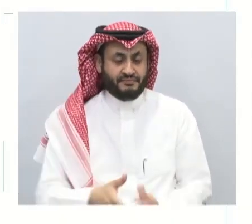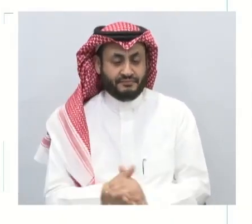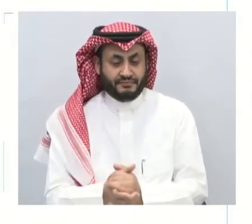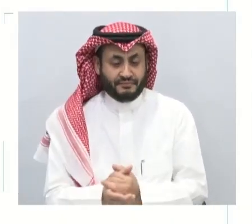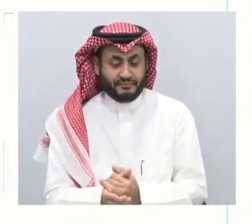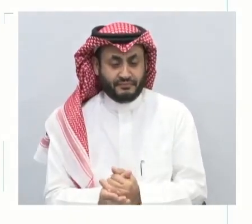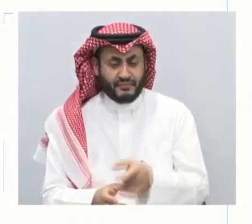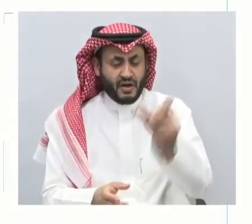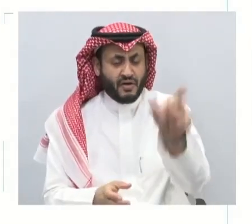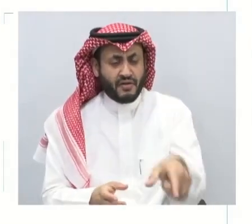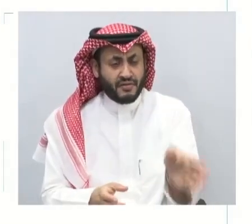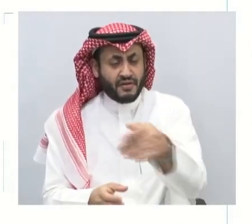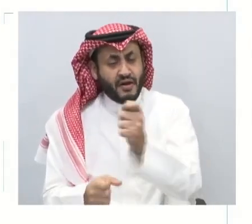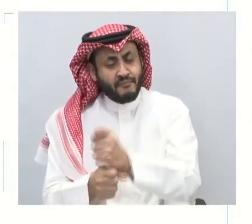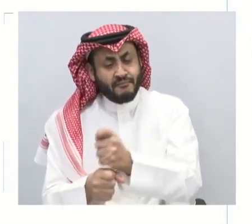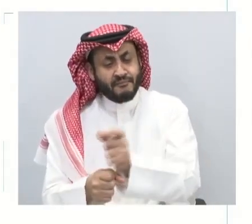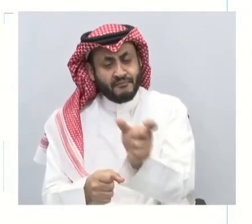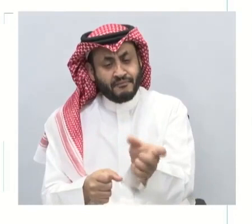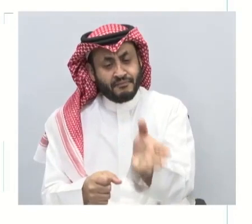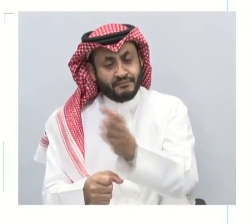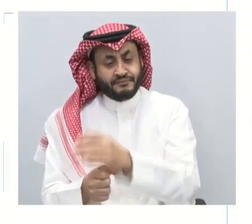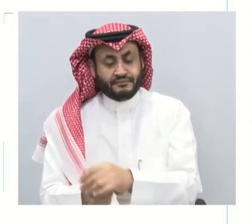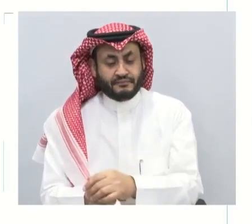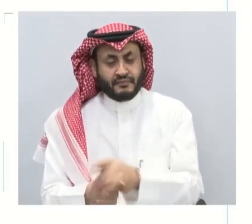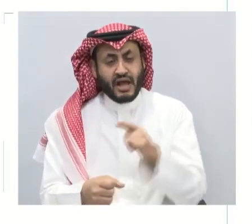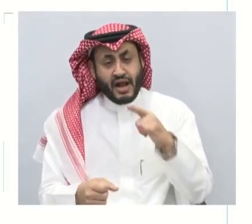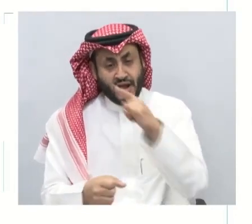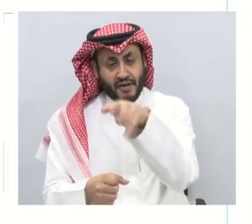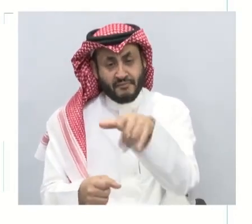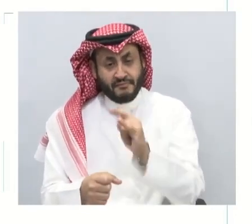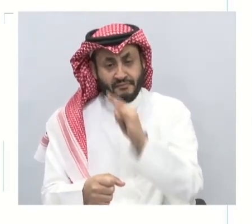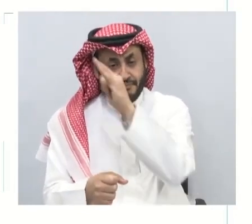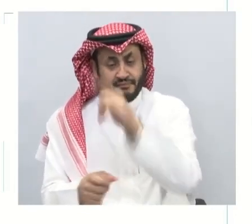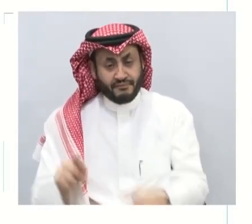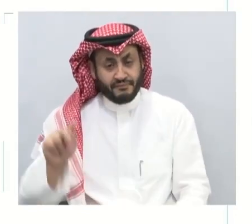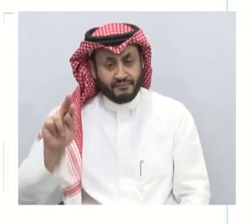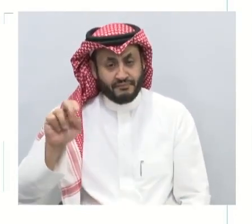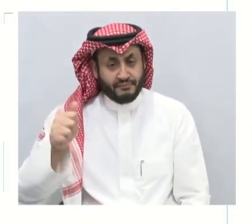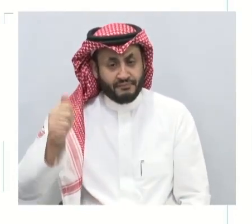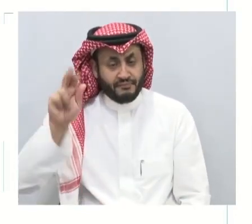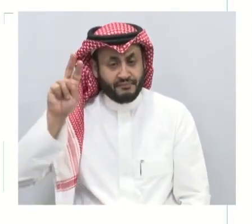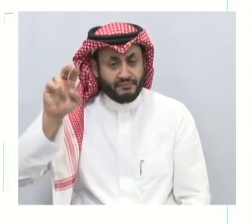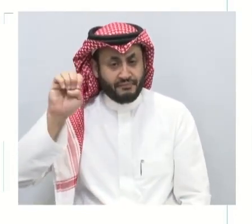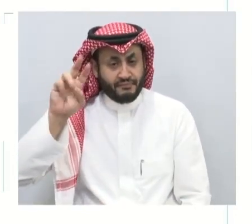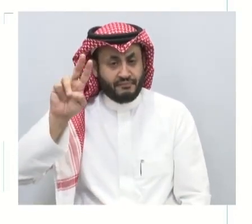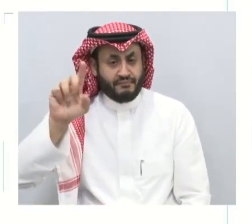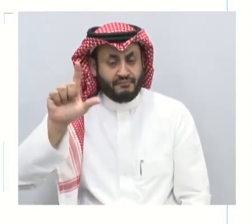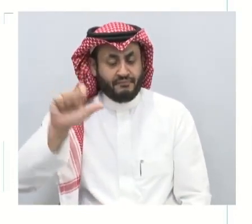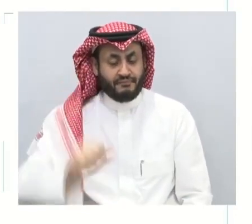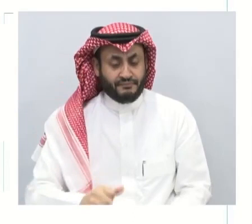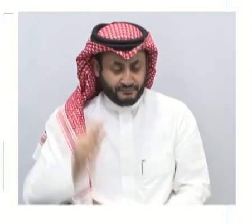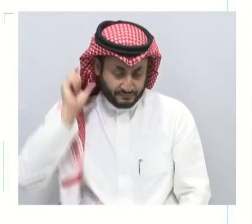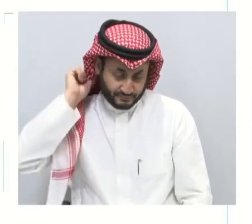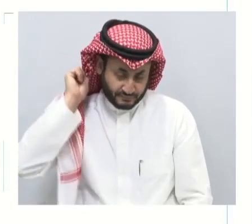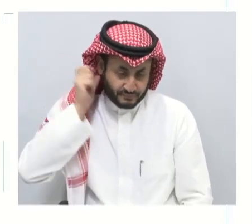you can use the verb in the base form, I'll travel. That is a contraction of I will, you will, he will, she